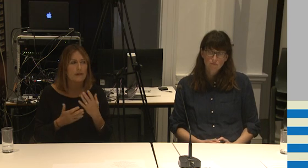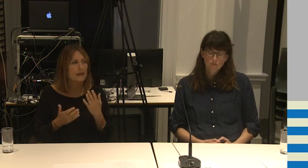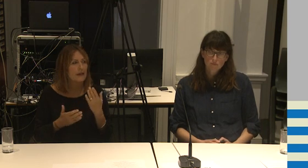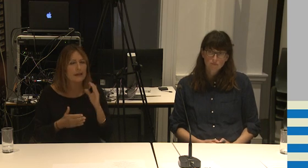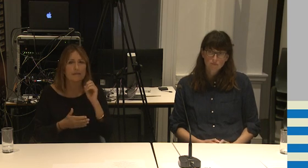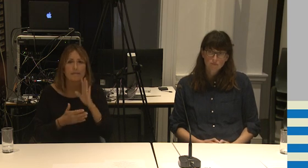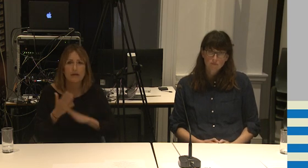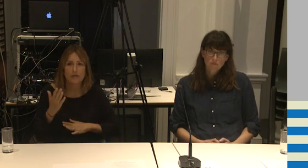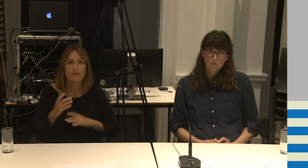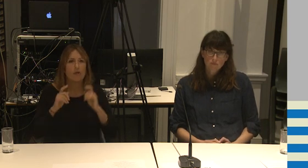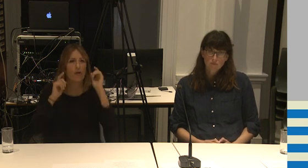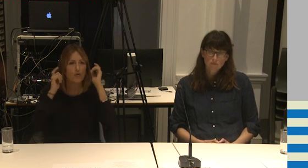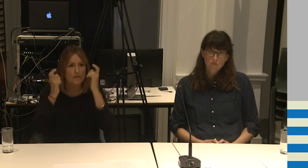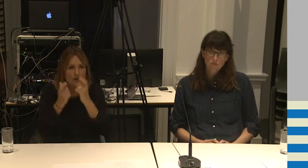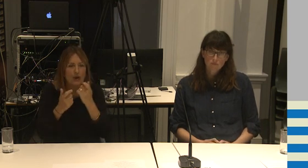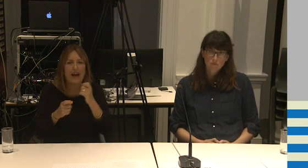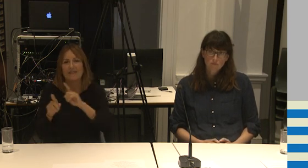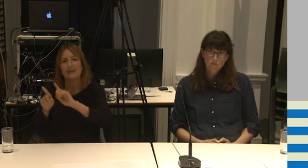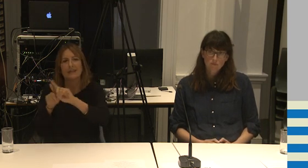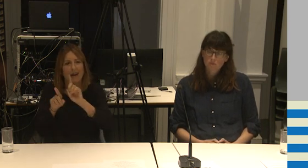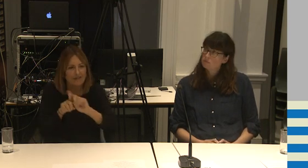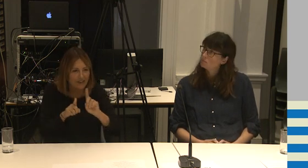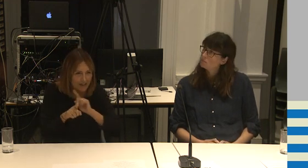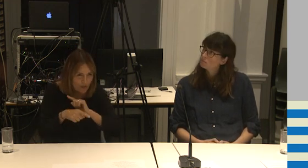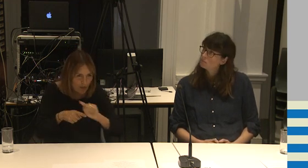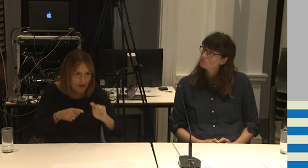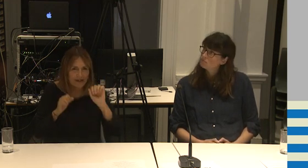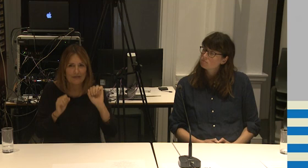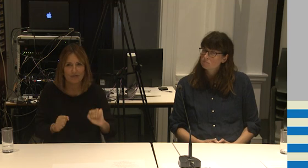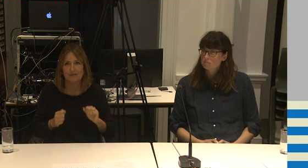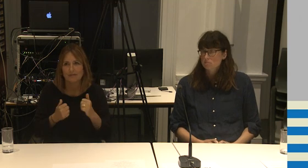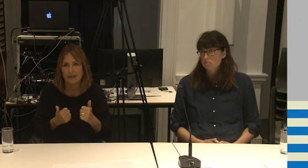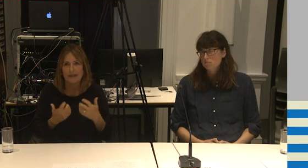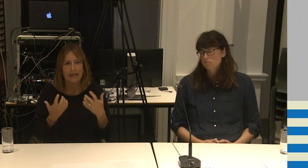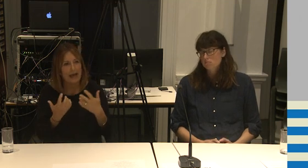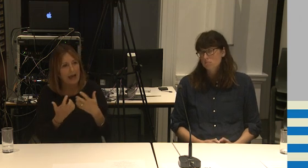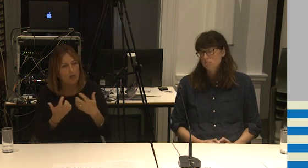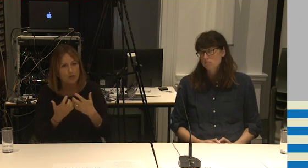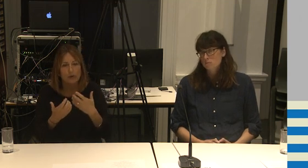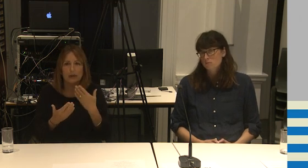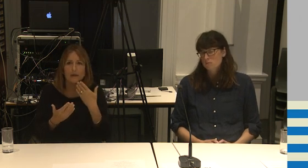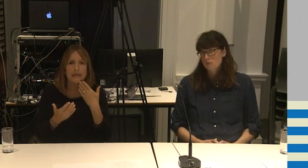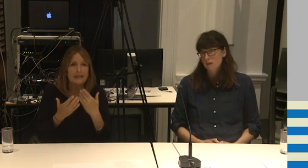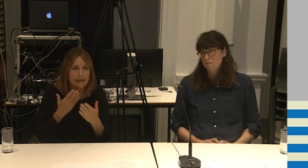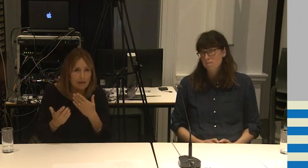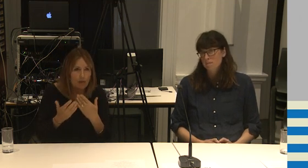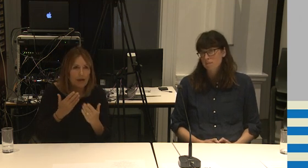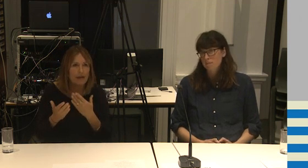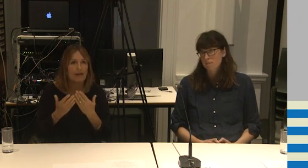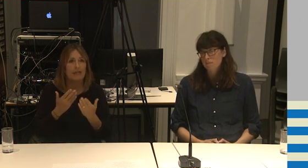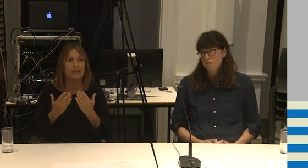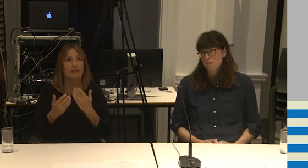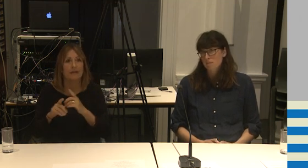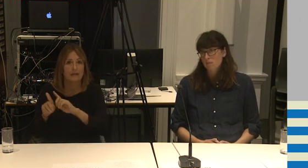university is we have diversity weeks and we talk about diversity and how to address diversity in practical